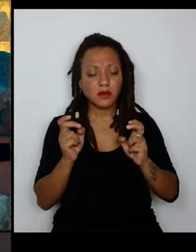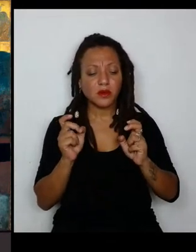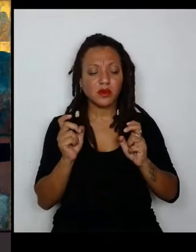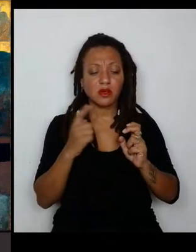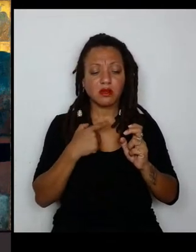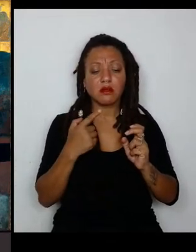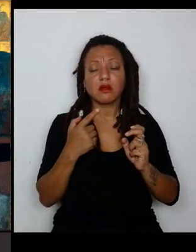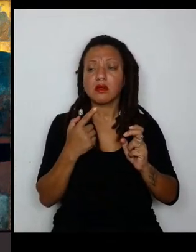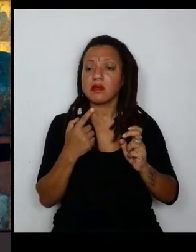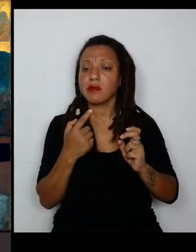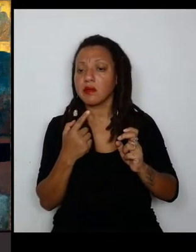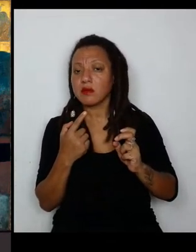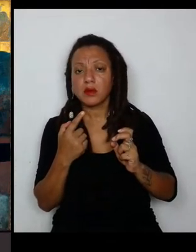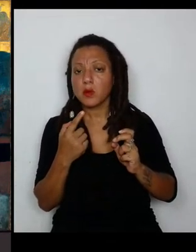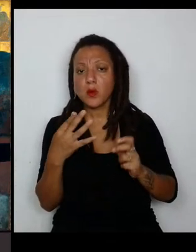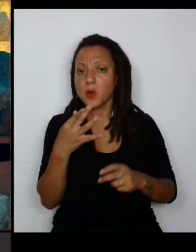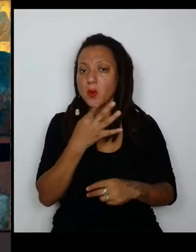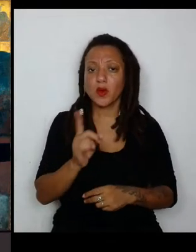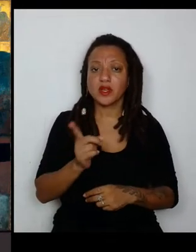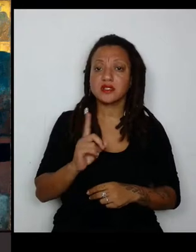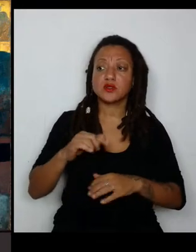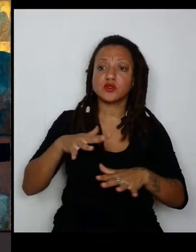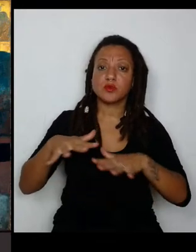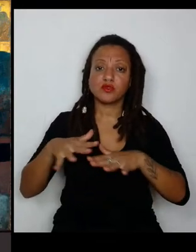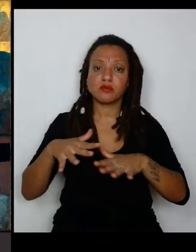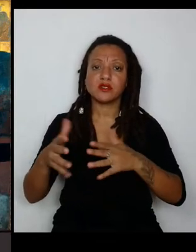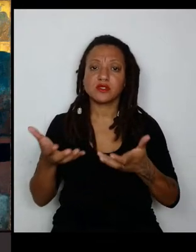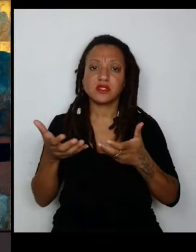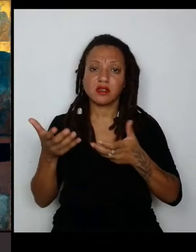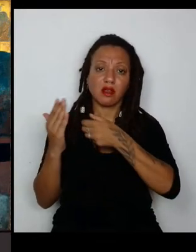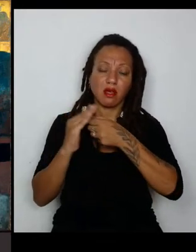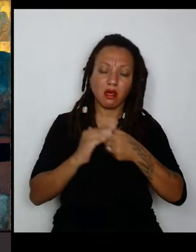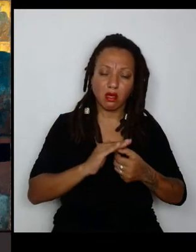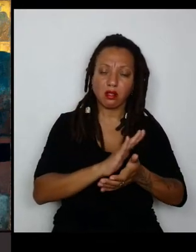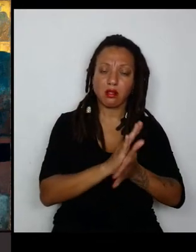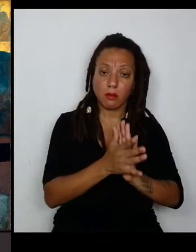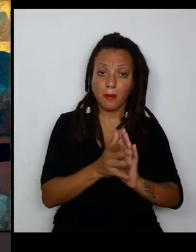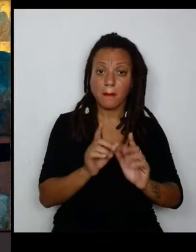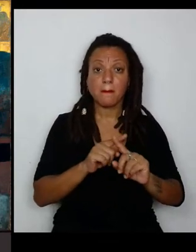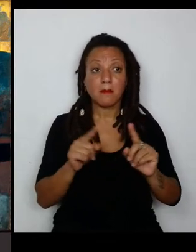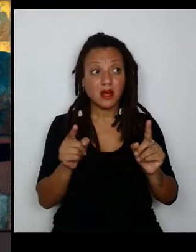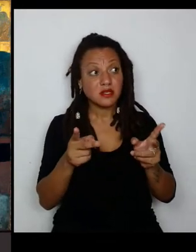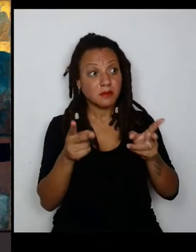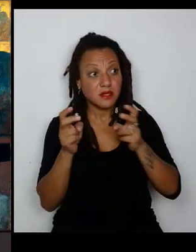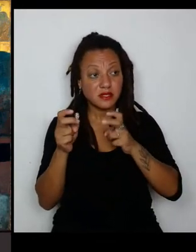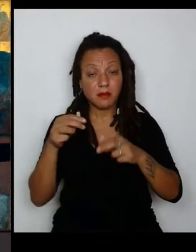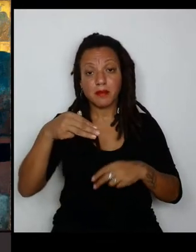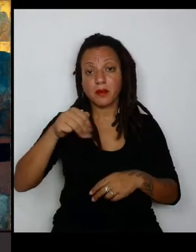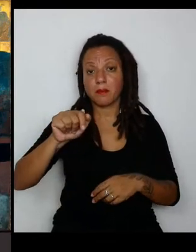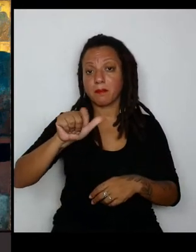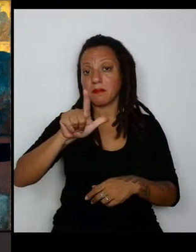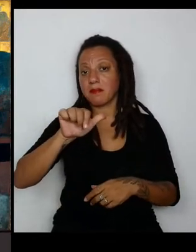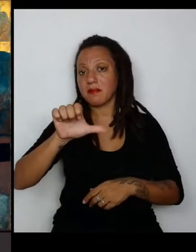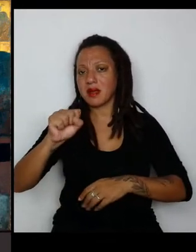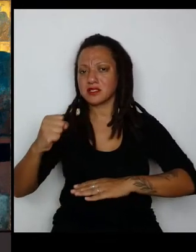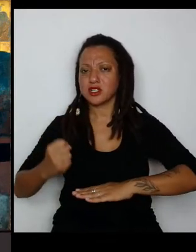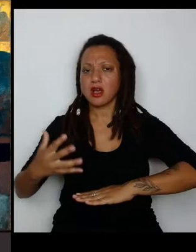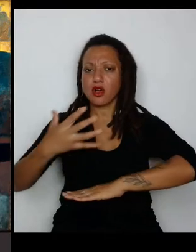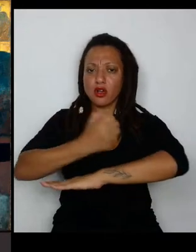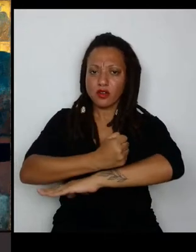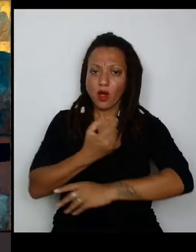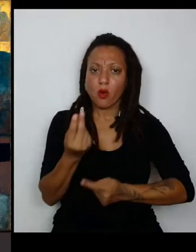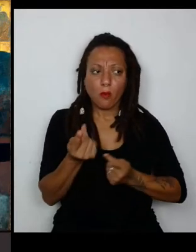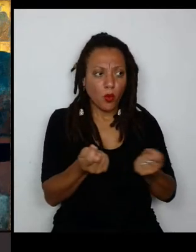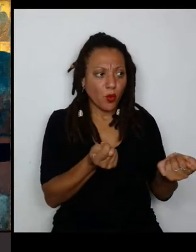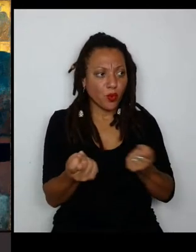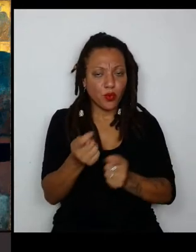other hand was aware of them and he saw the evils of the colonial model of governance and social control but his own efforts to challenge them though sometimes